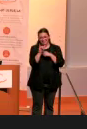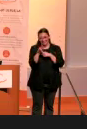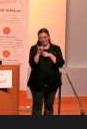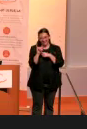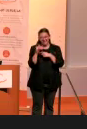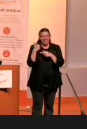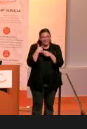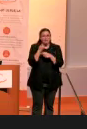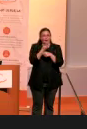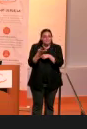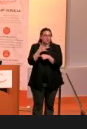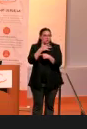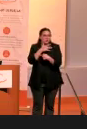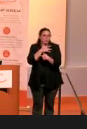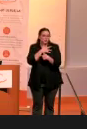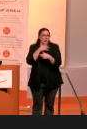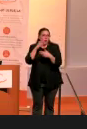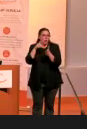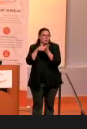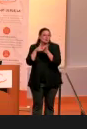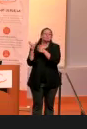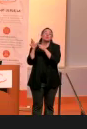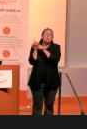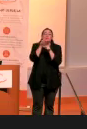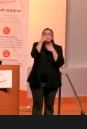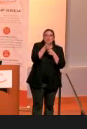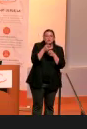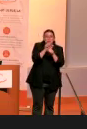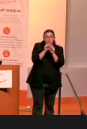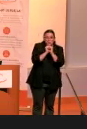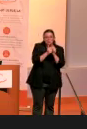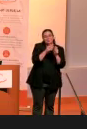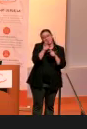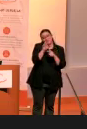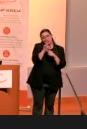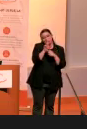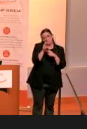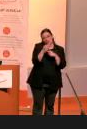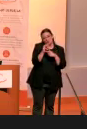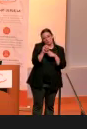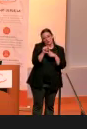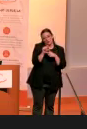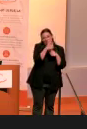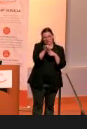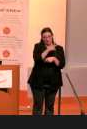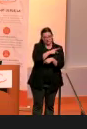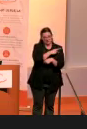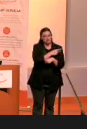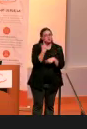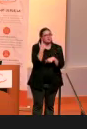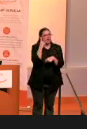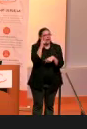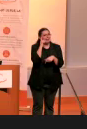special interest in rheumatology patients. And I think that we're going to, in the future, see more and more of these joint